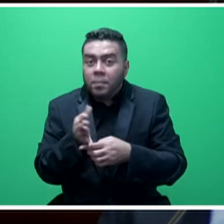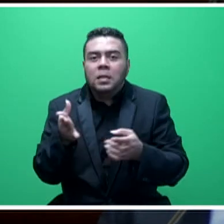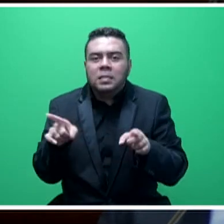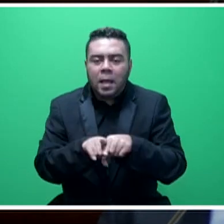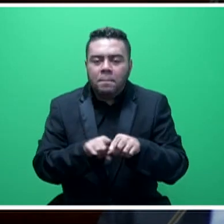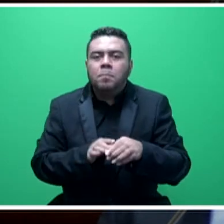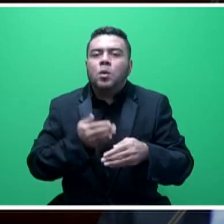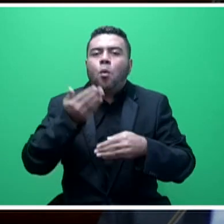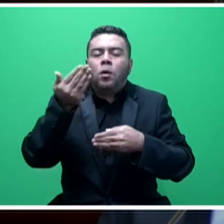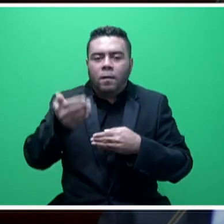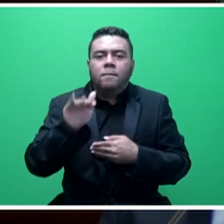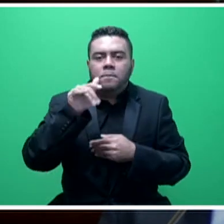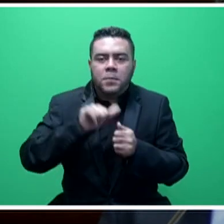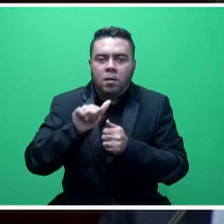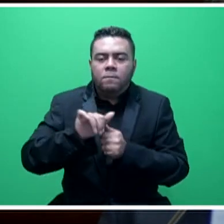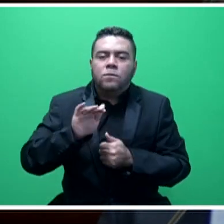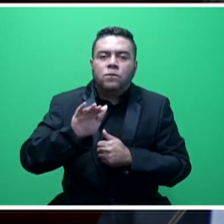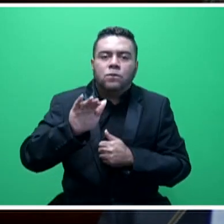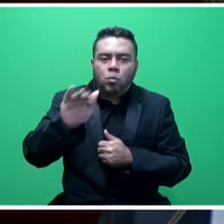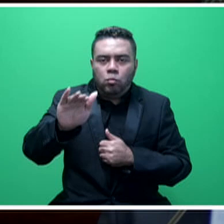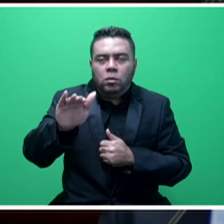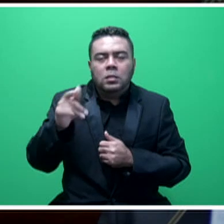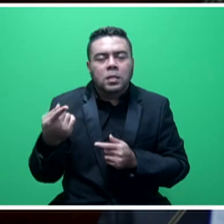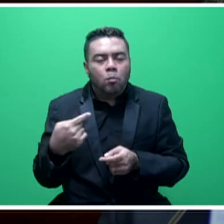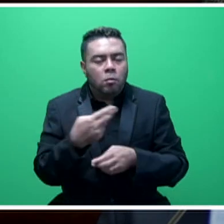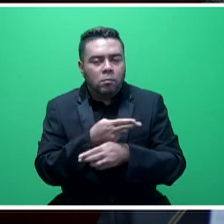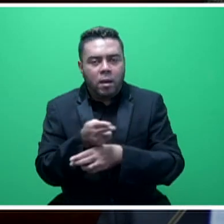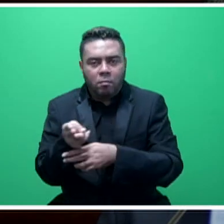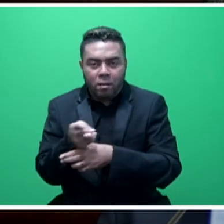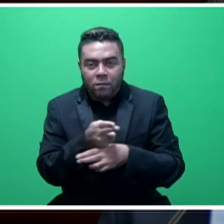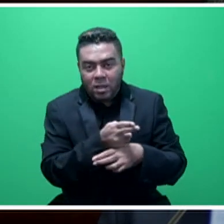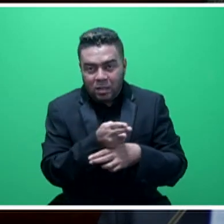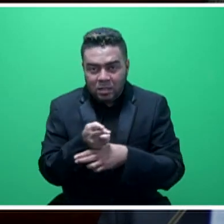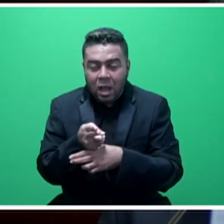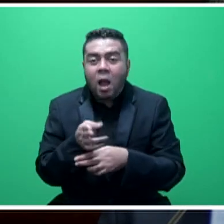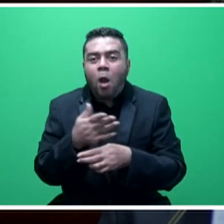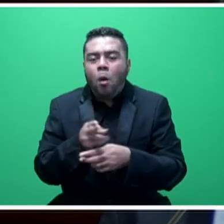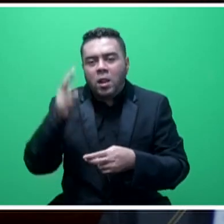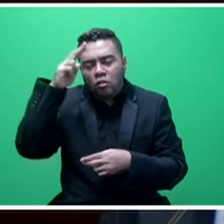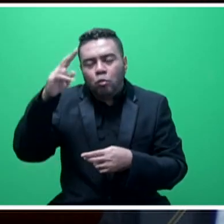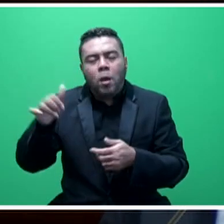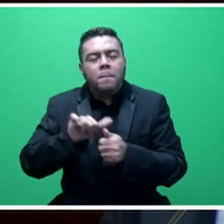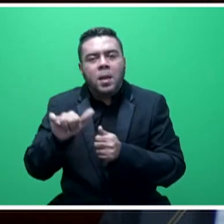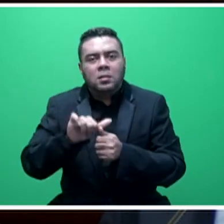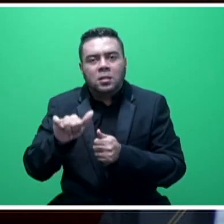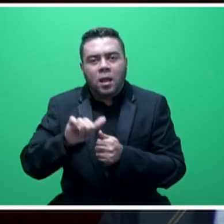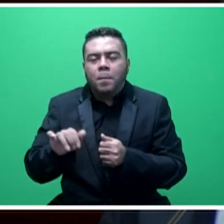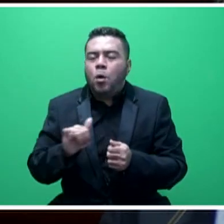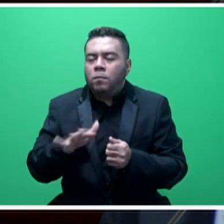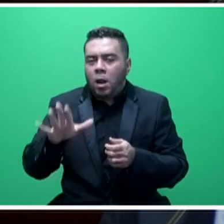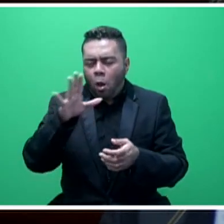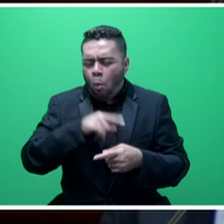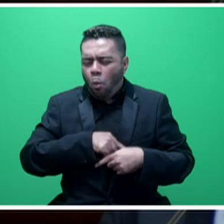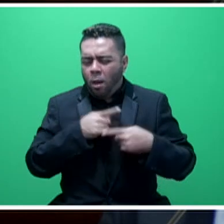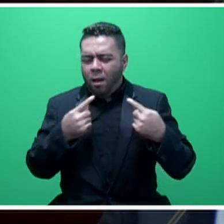pandemic, we will set the very foundation of navigating our nation to a better and a more prosperous future. I